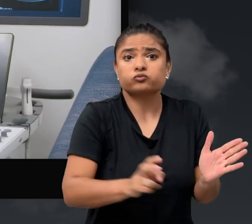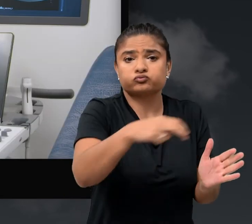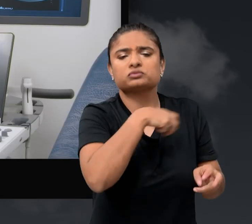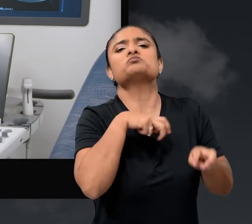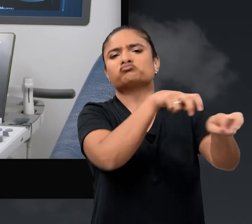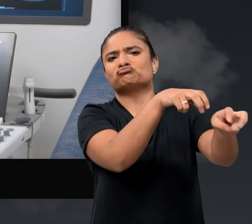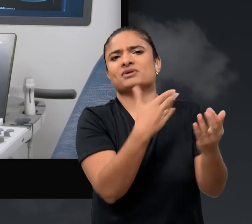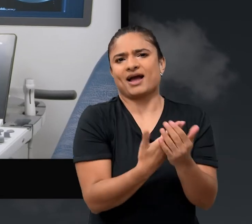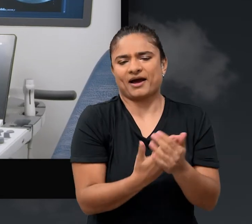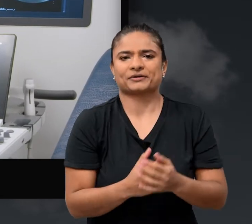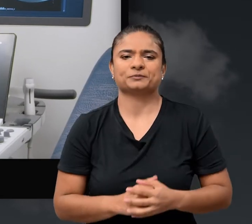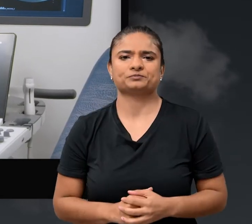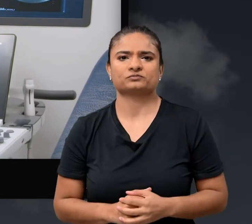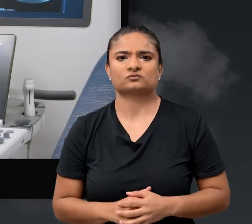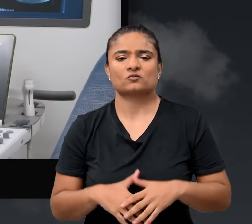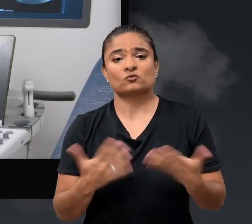I can get around.